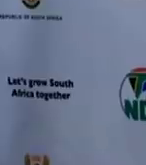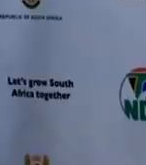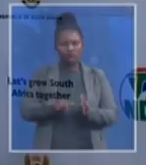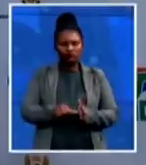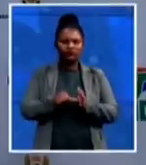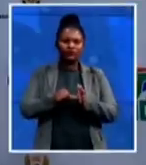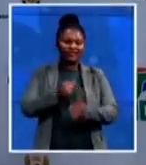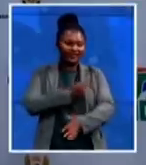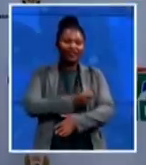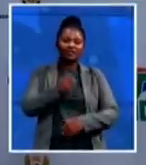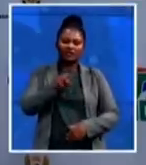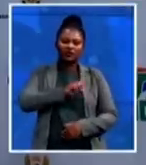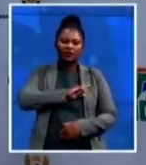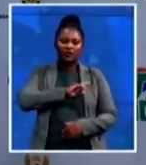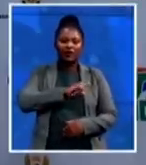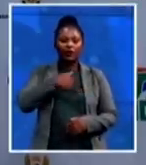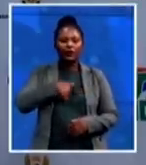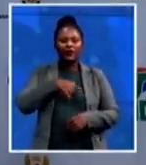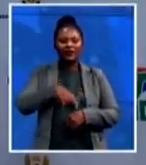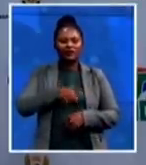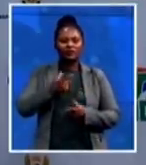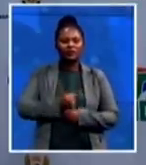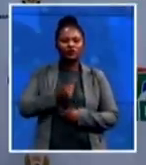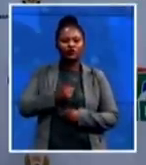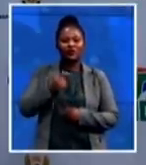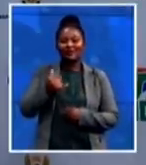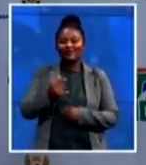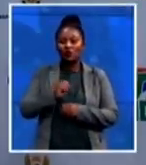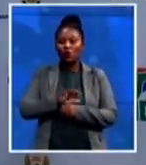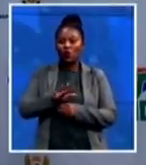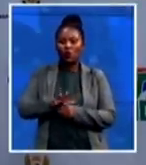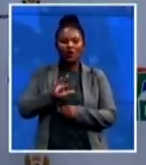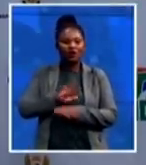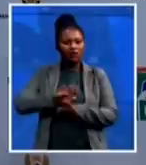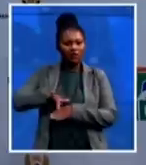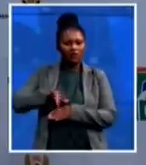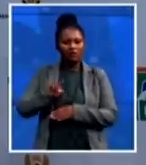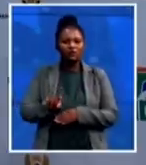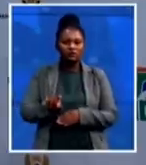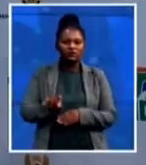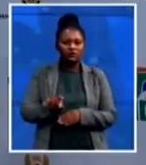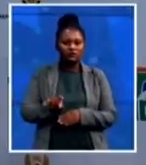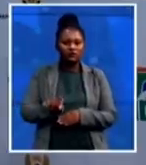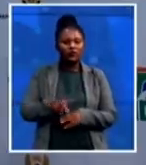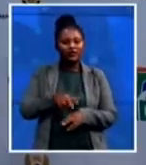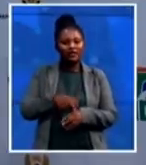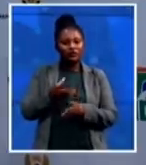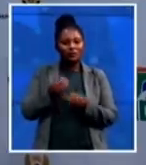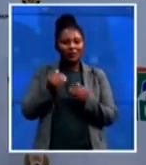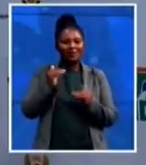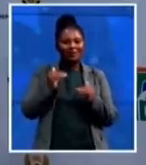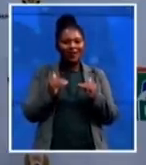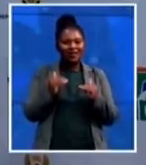live with this corona, because you need to find a balance between the